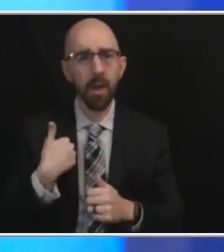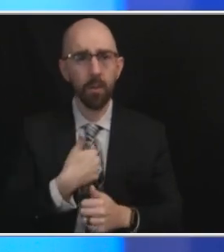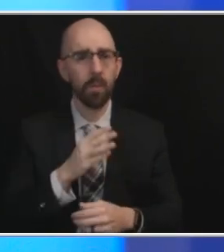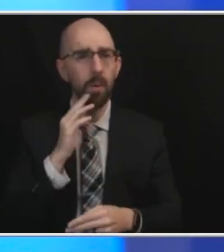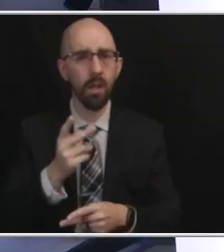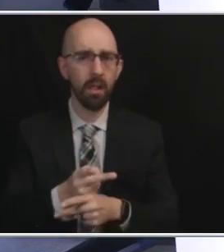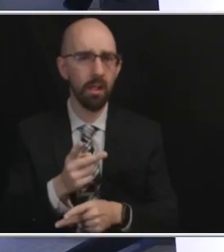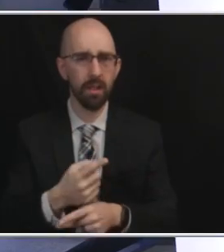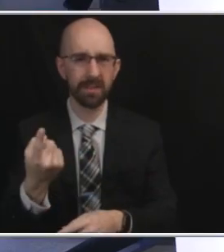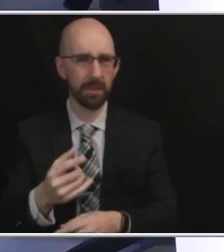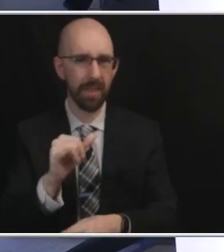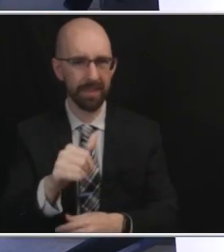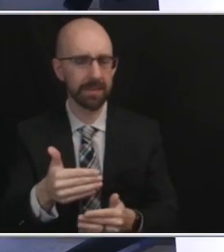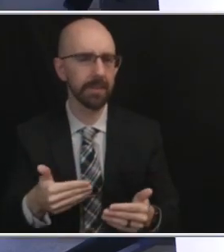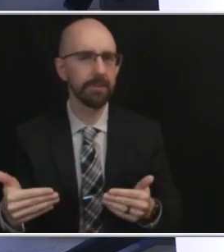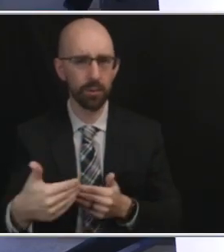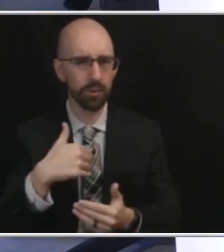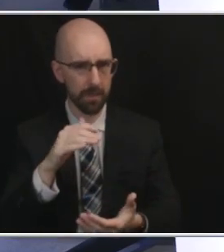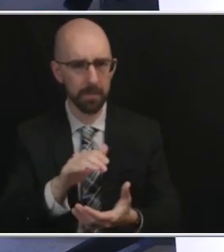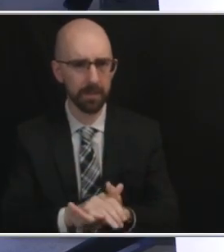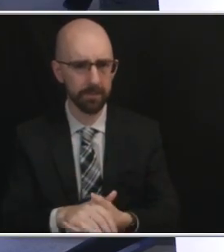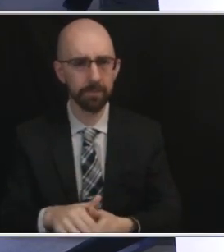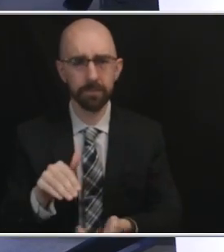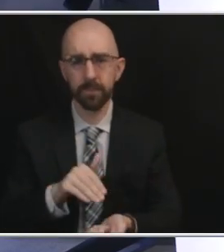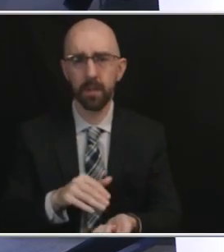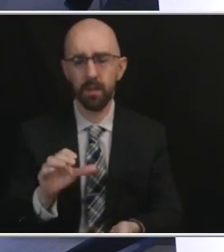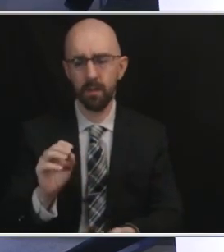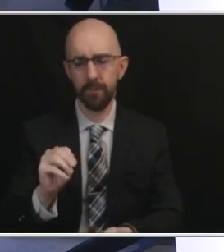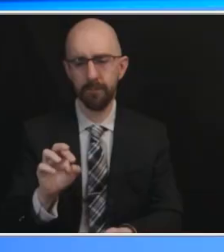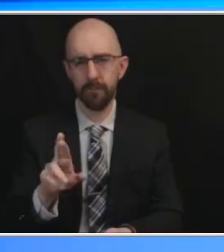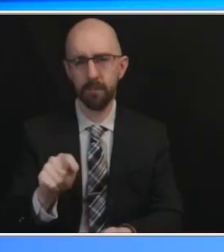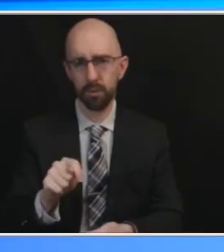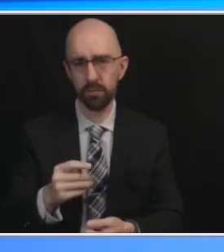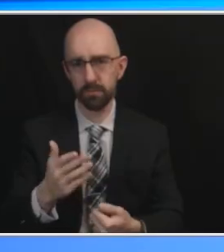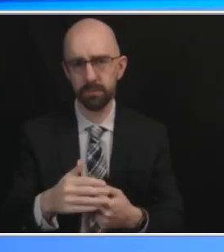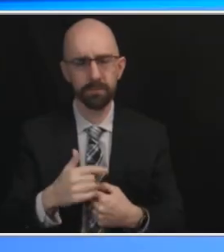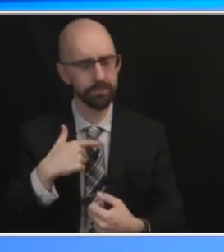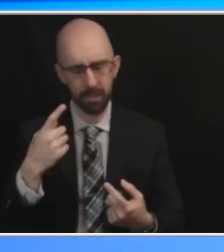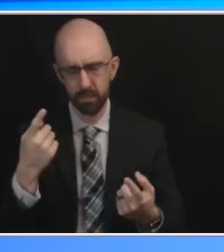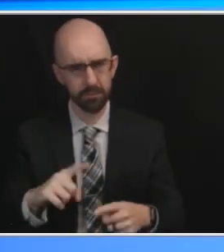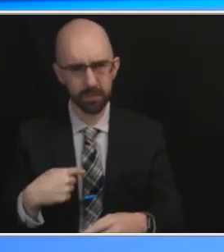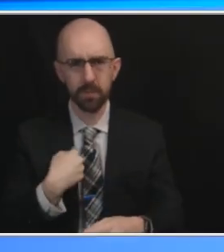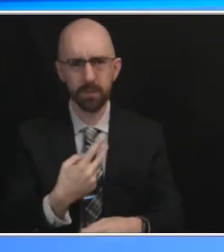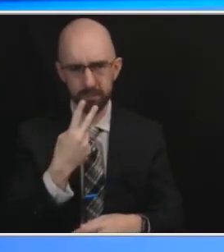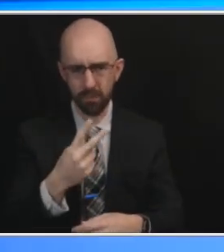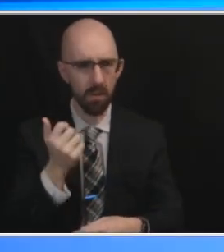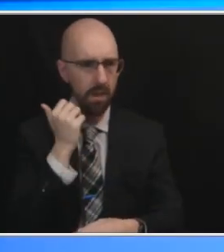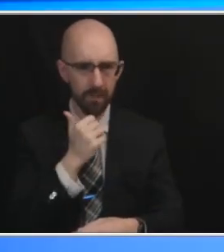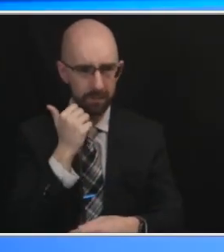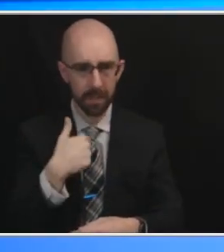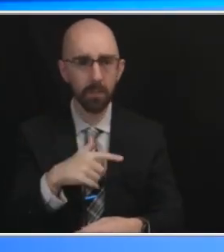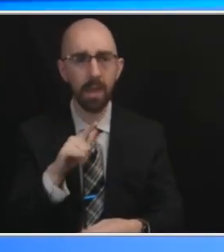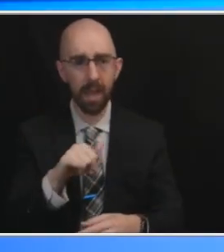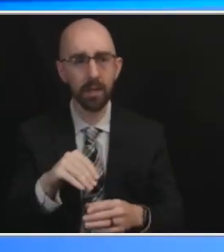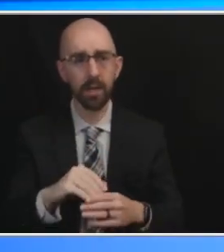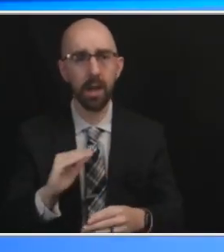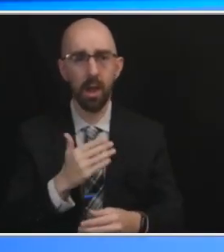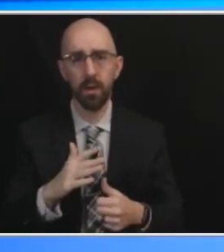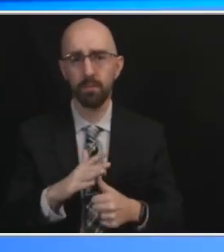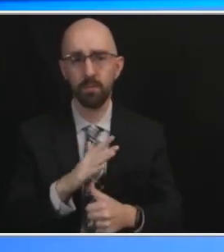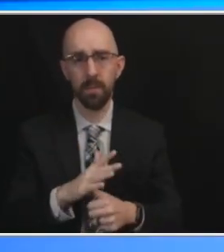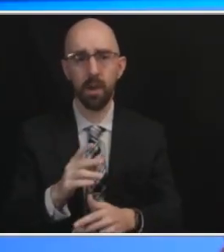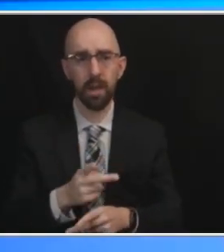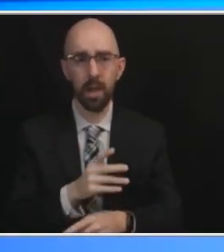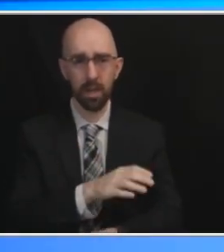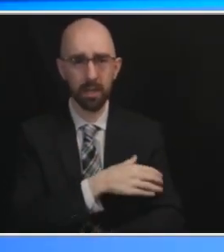believe. Dr. Comfort? Yeah, I mean, I agree. We saw it every day. We actually, in our primary care clinics at KU,